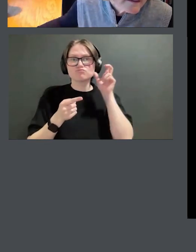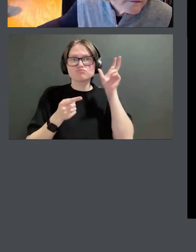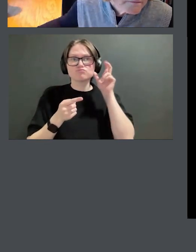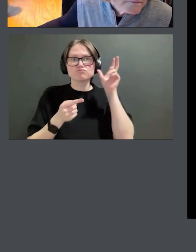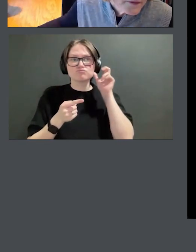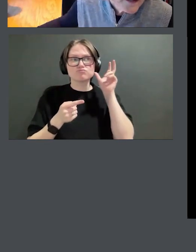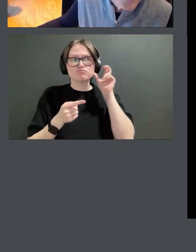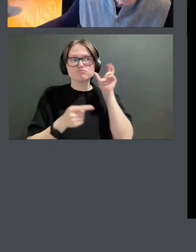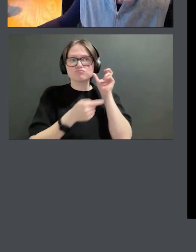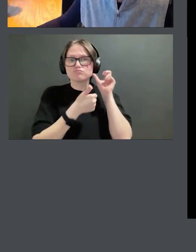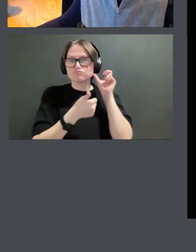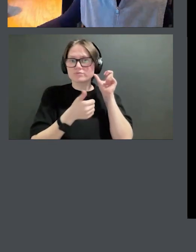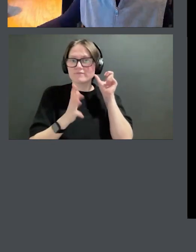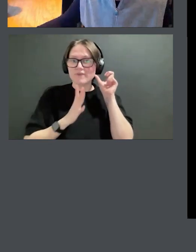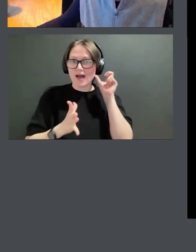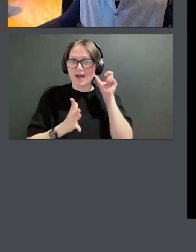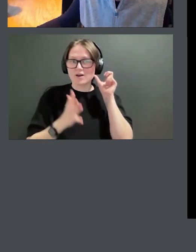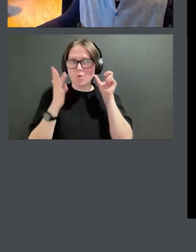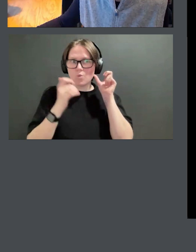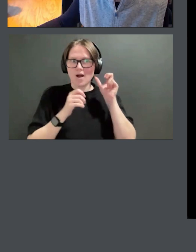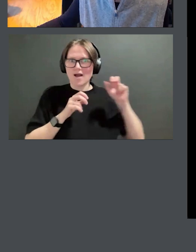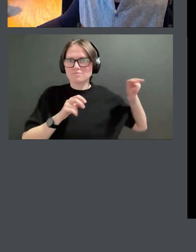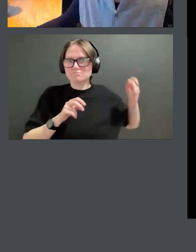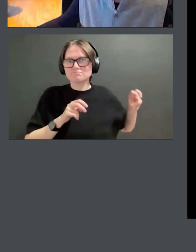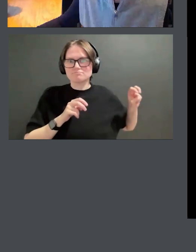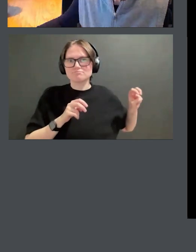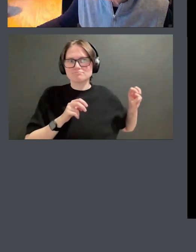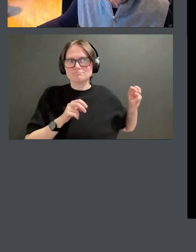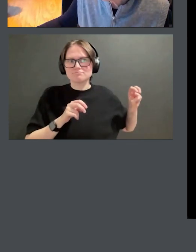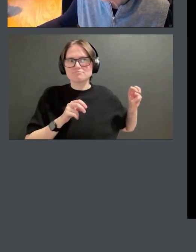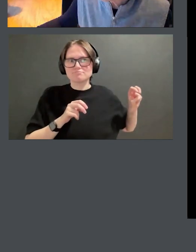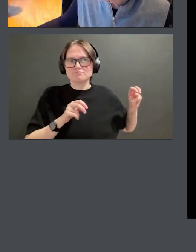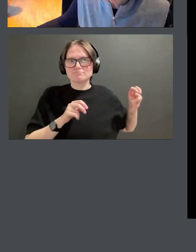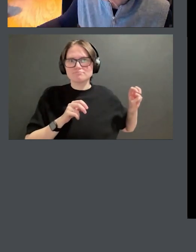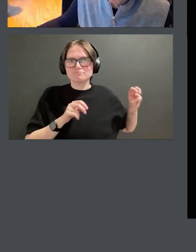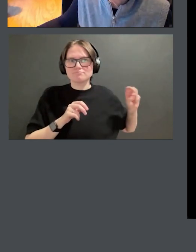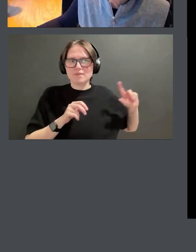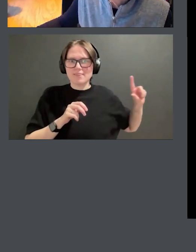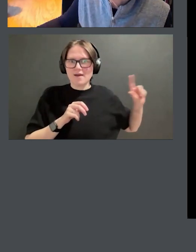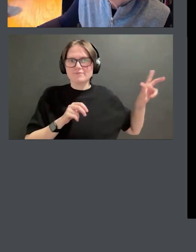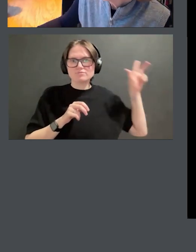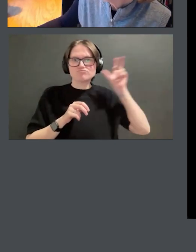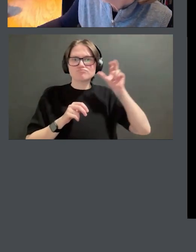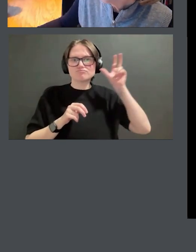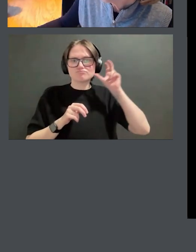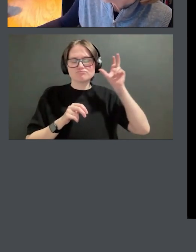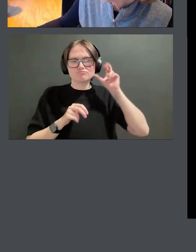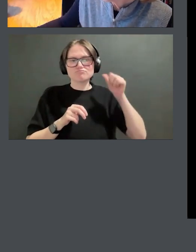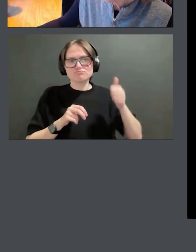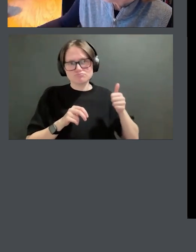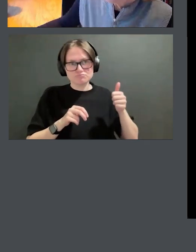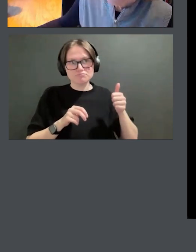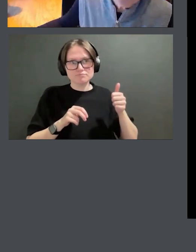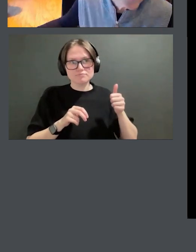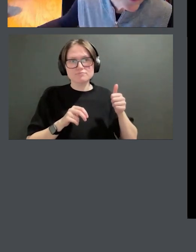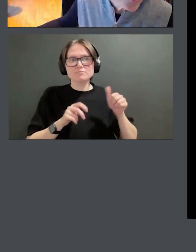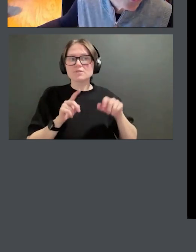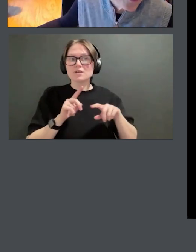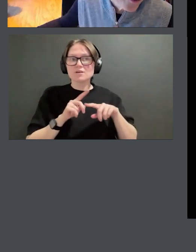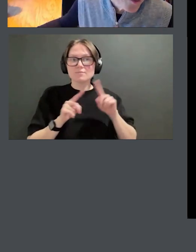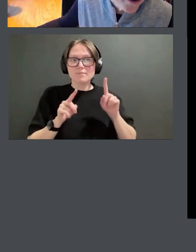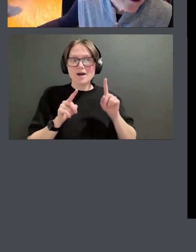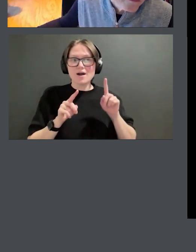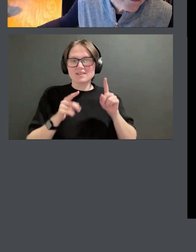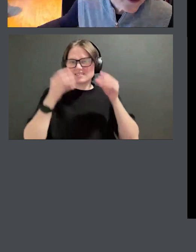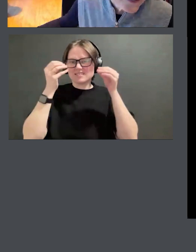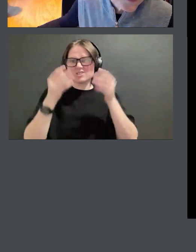fine because she's on the side of her normal hearing ear. But she doesn't hear the teacher